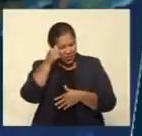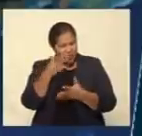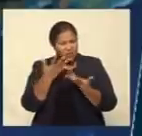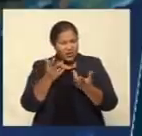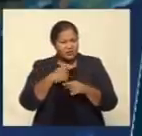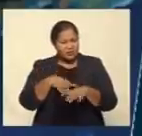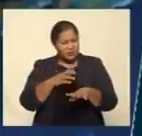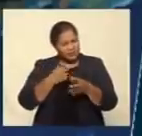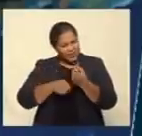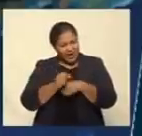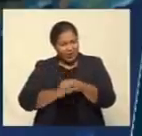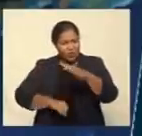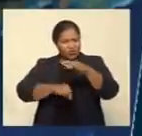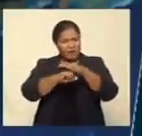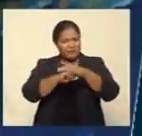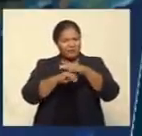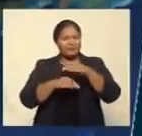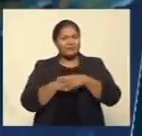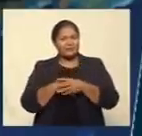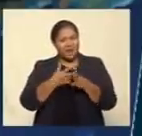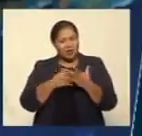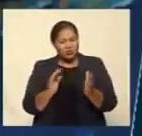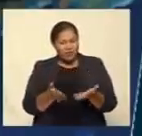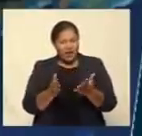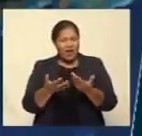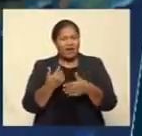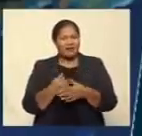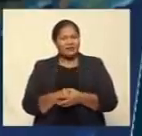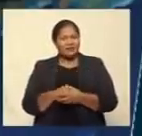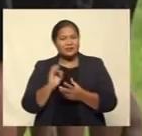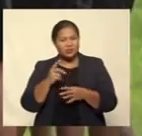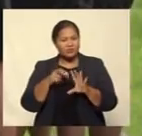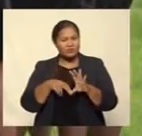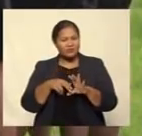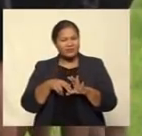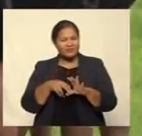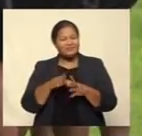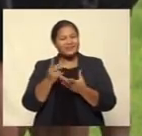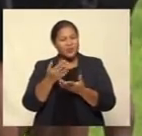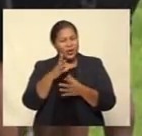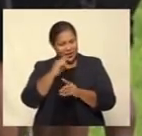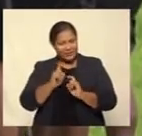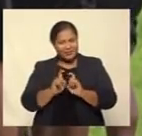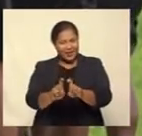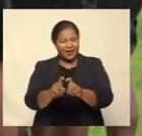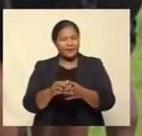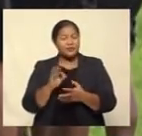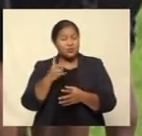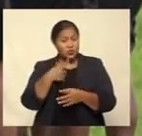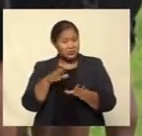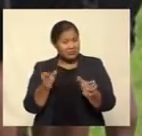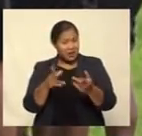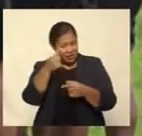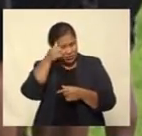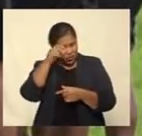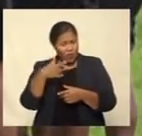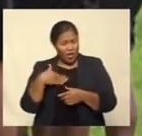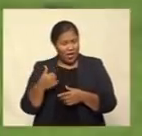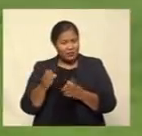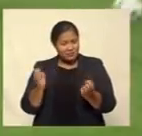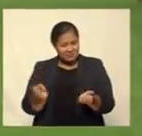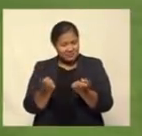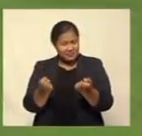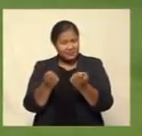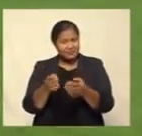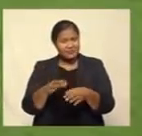and they know what it takes to get out from the top position. The players know this too well and are encouraged to